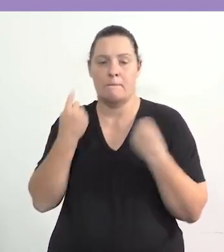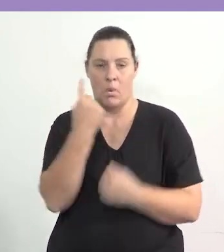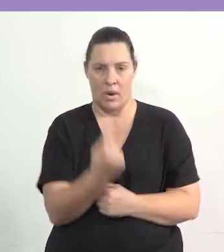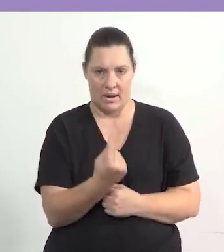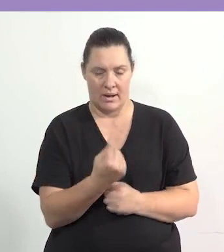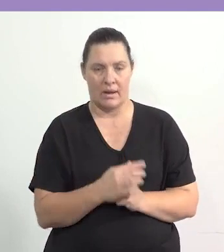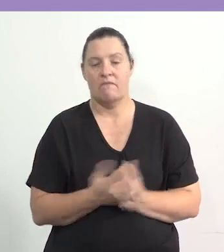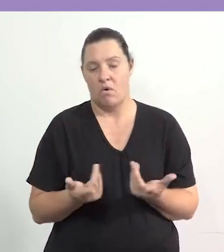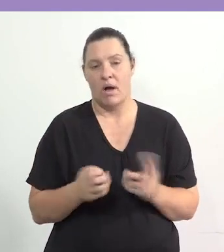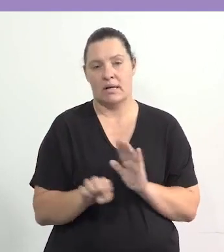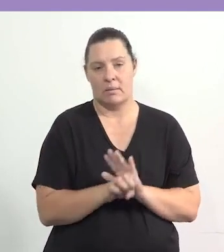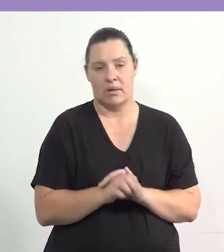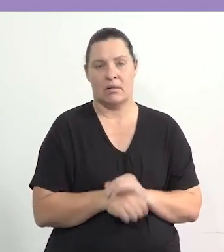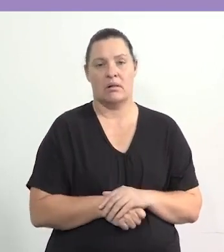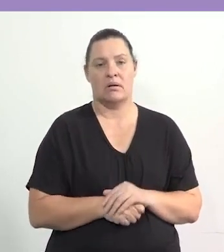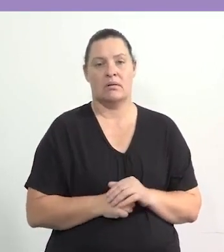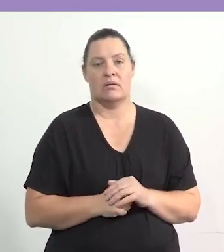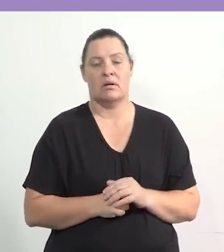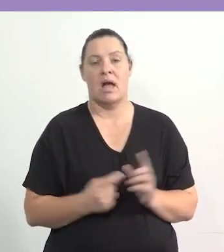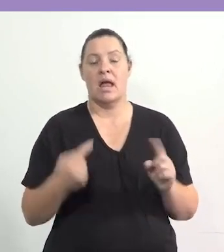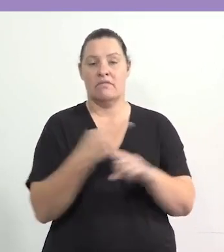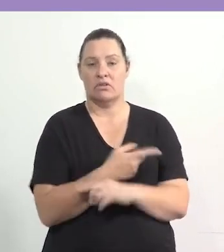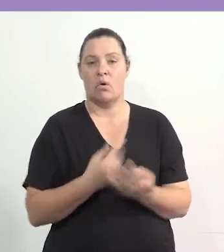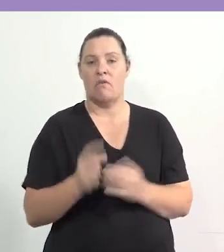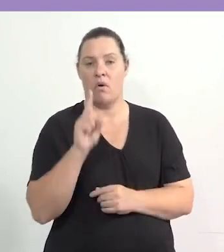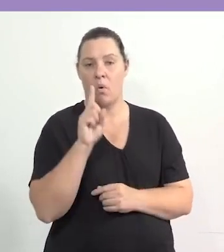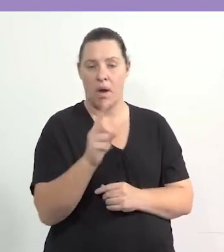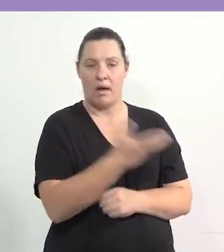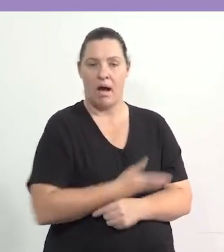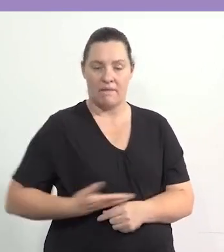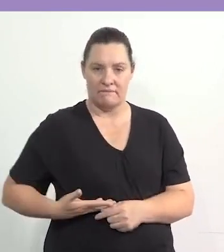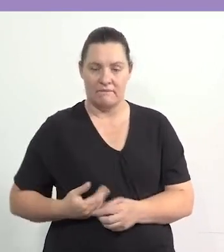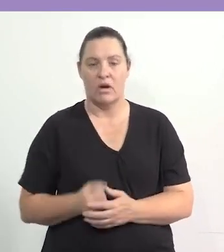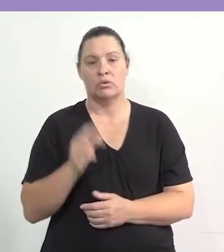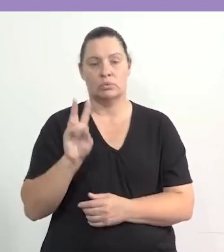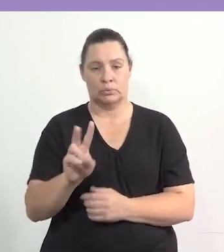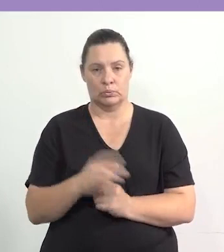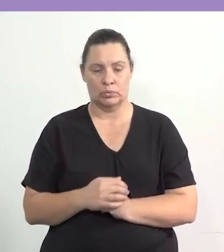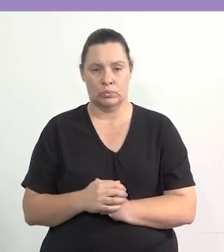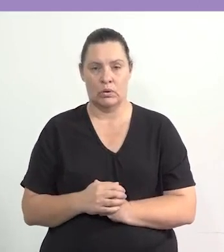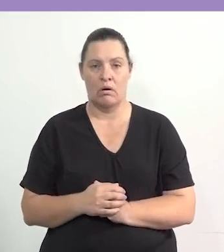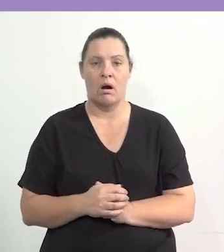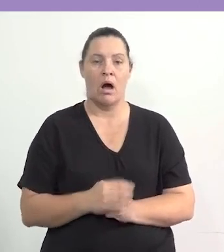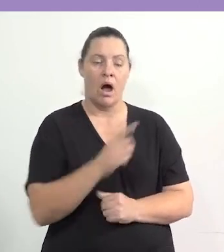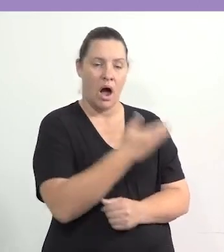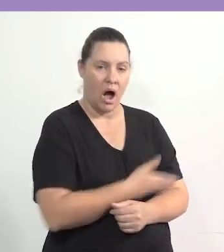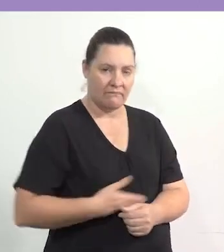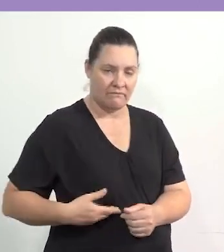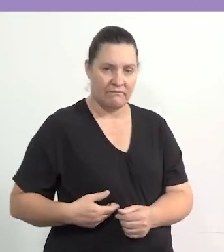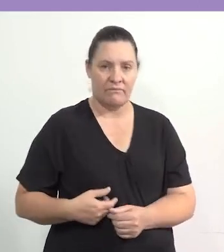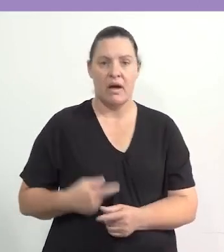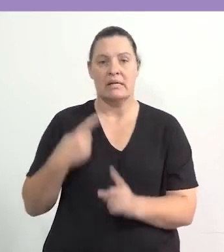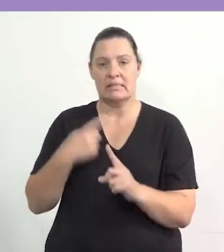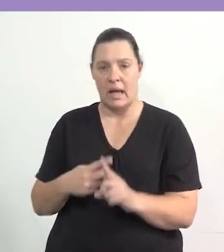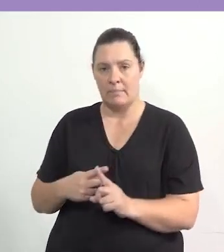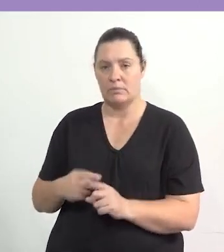get 1. For example, the multiplicative inverse of 1/2 is 2, because